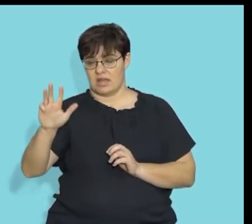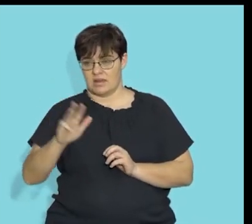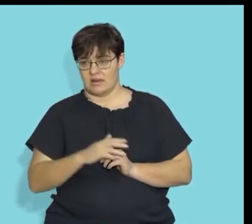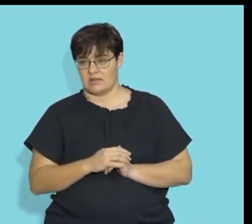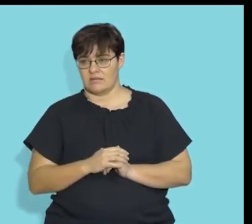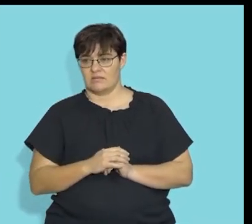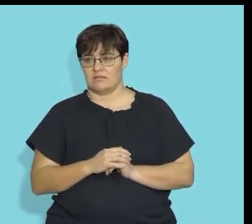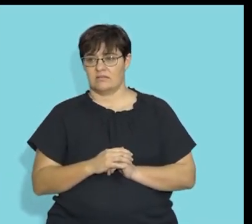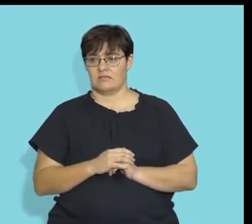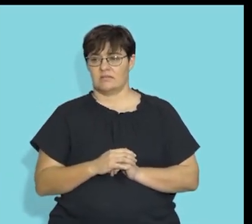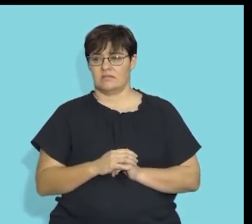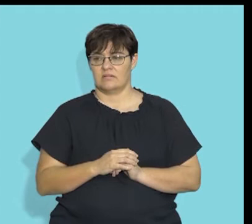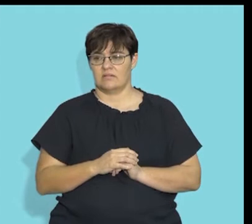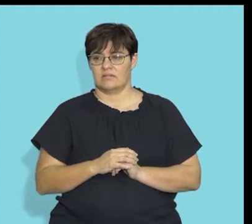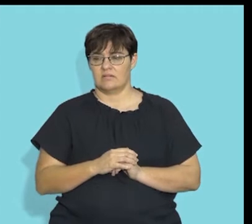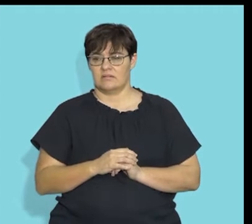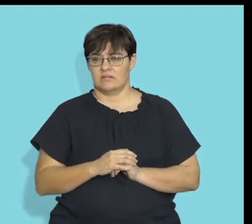8,649.